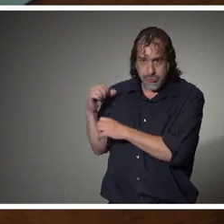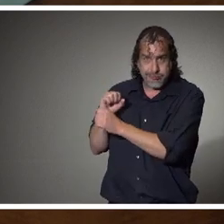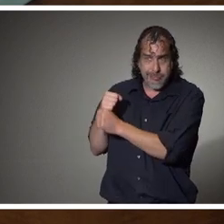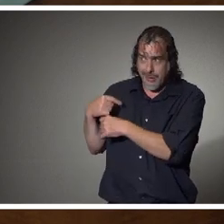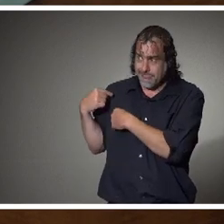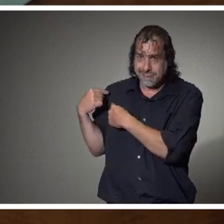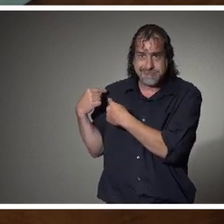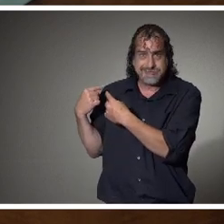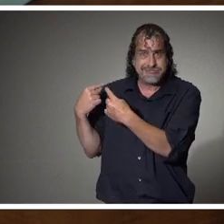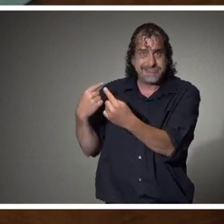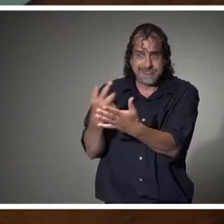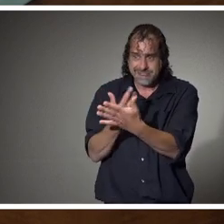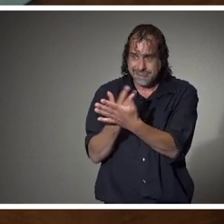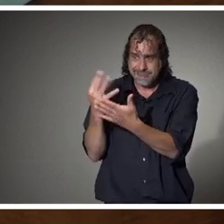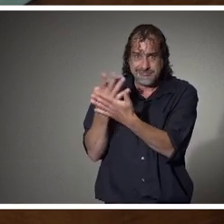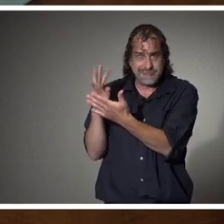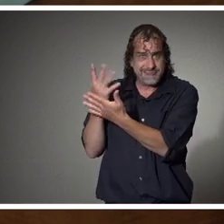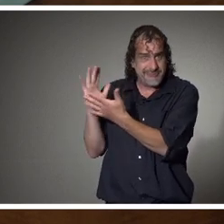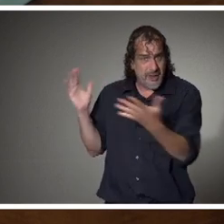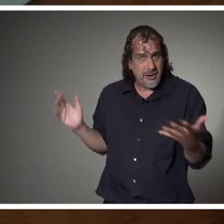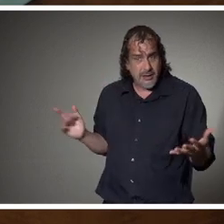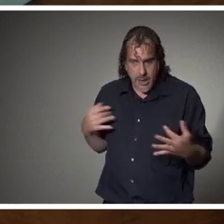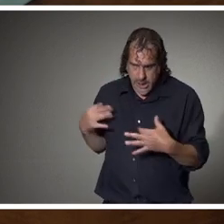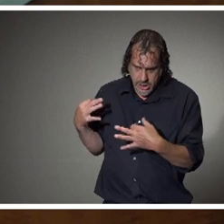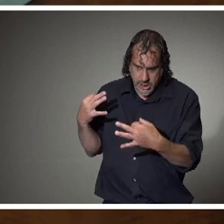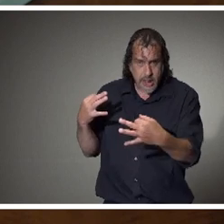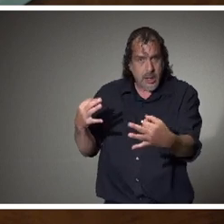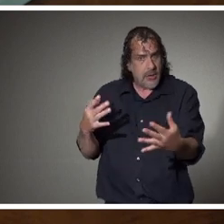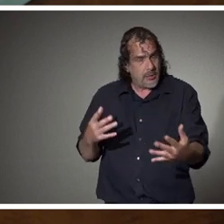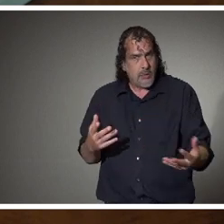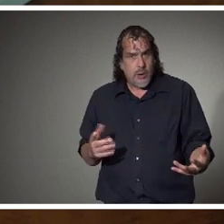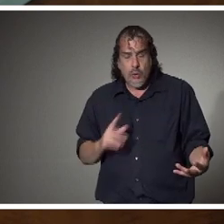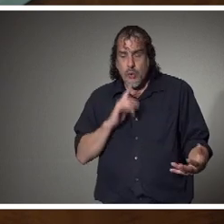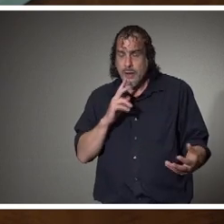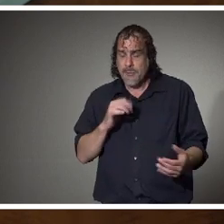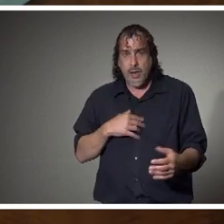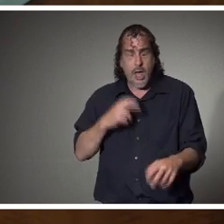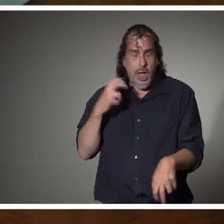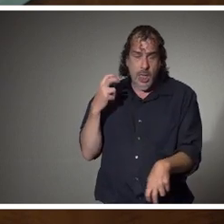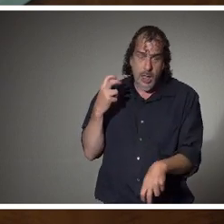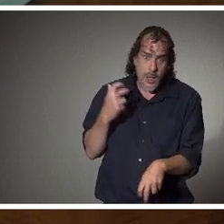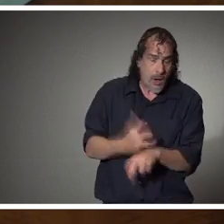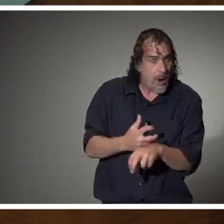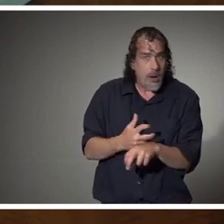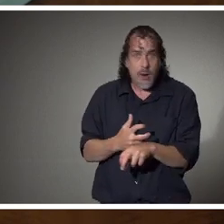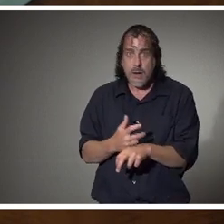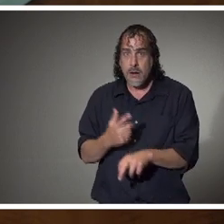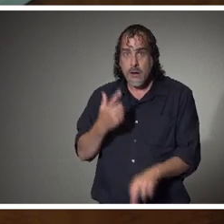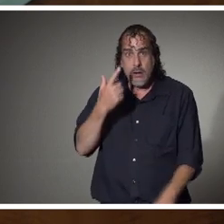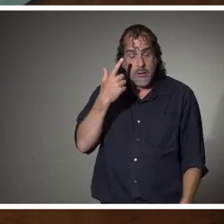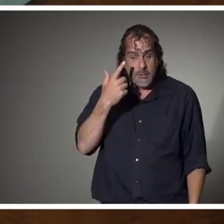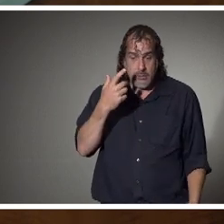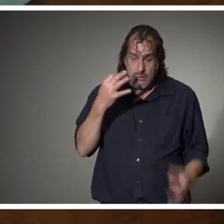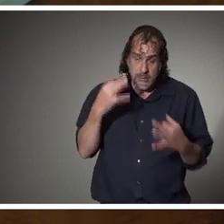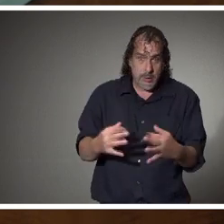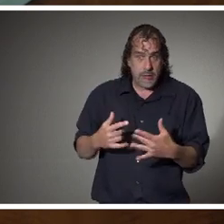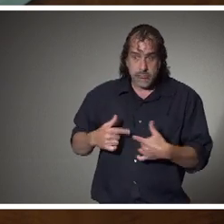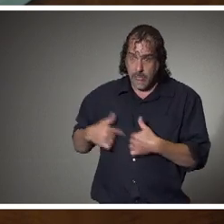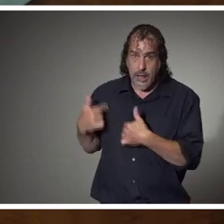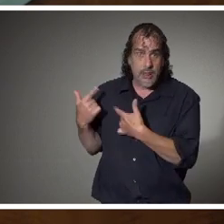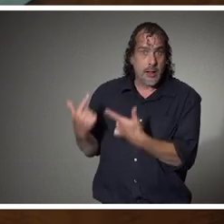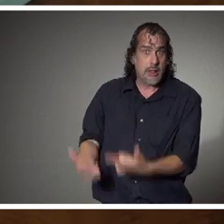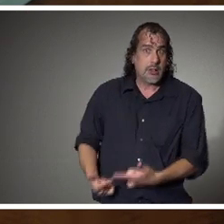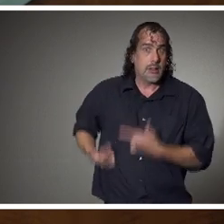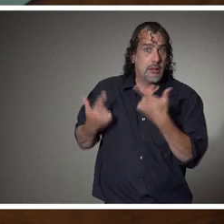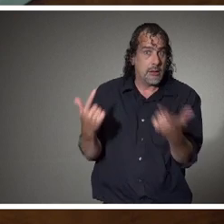last number of weeks are without question the hardest, most difficult decisions of my career, and not